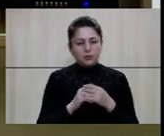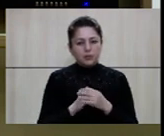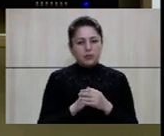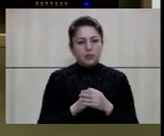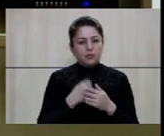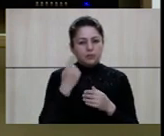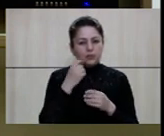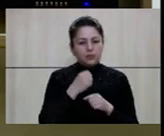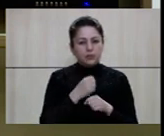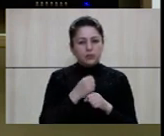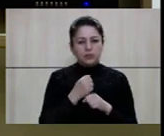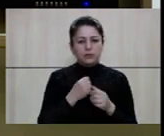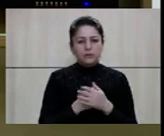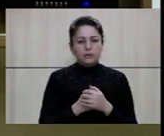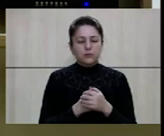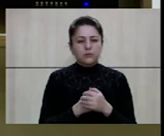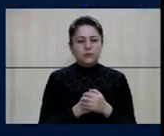Xo'sh, birinchi ish